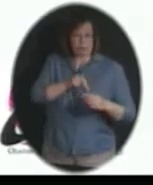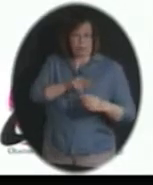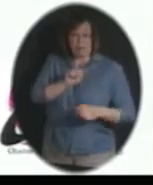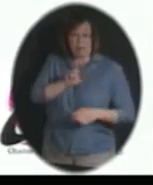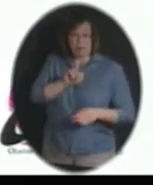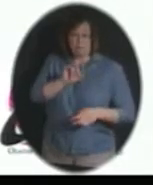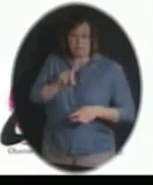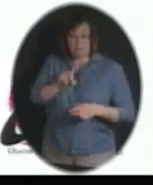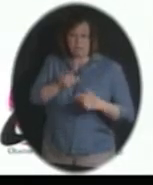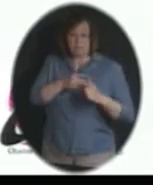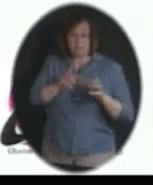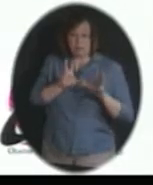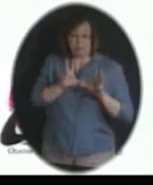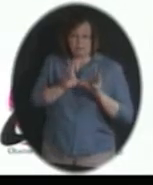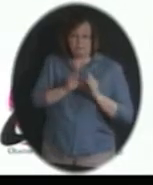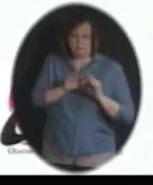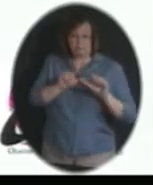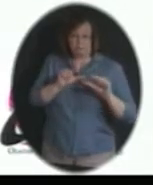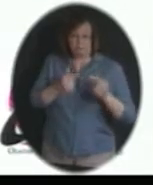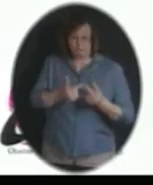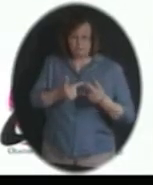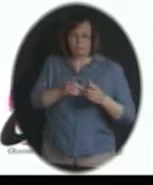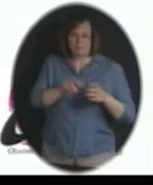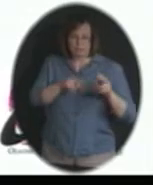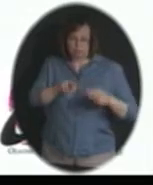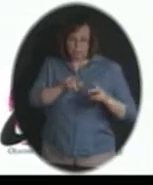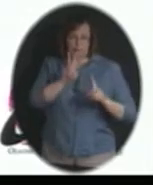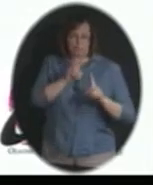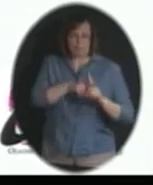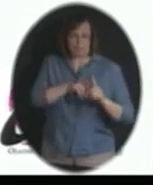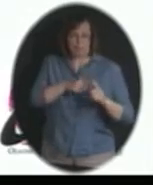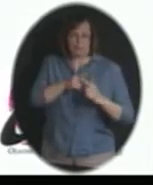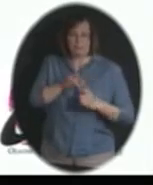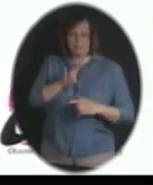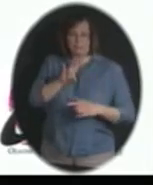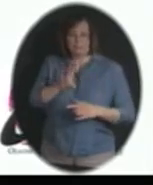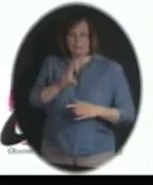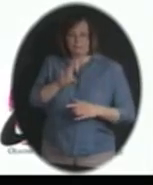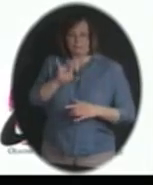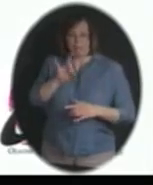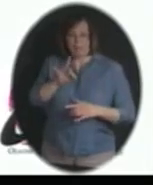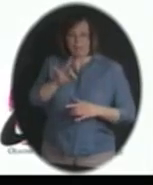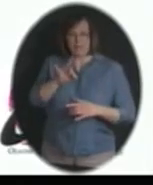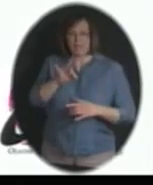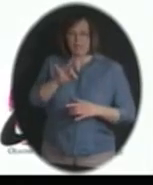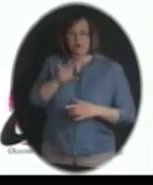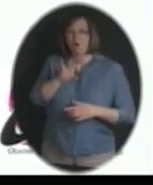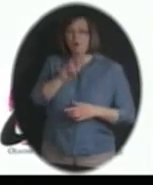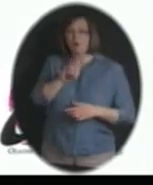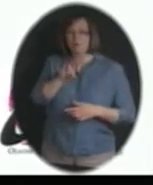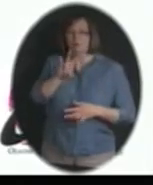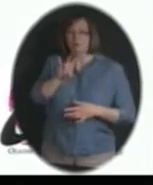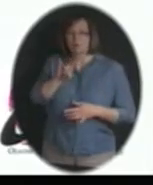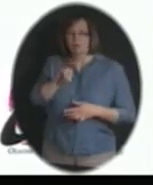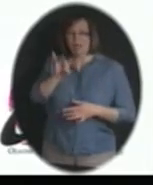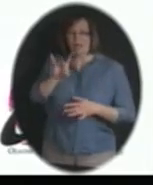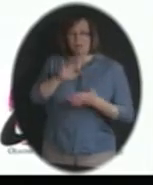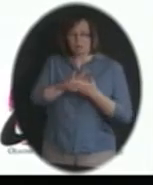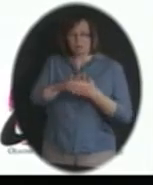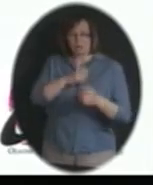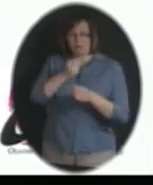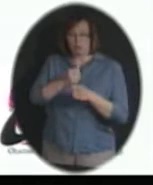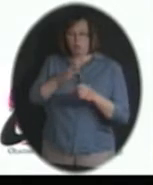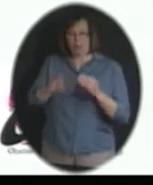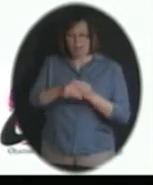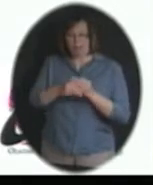and then we had a committee that looked at their applications, and then in the 7-8 school year we added 3 additional sites, the 4th high school and